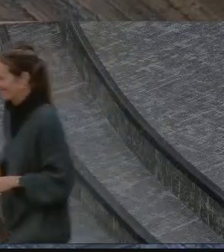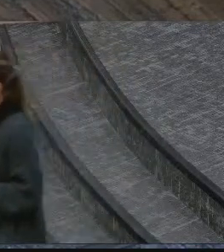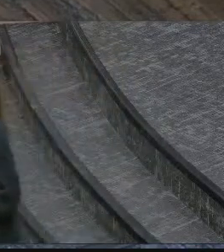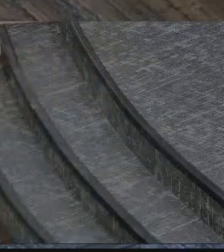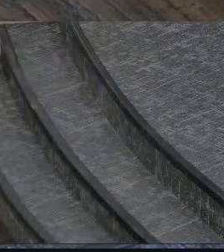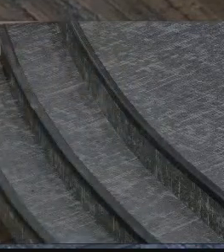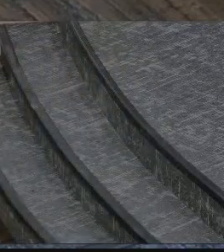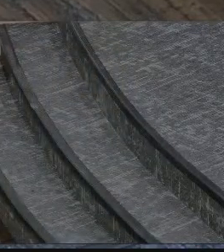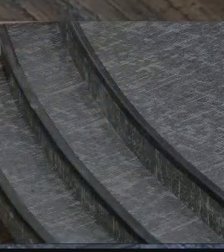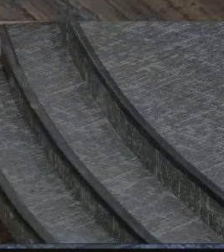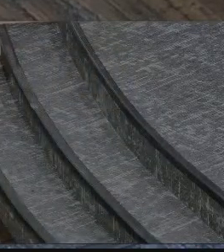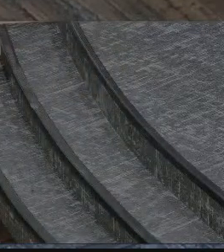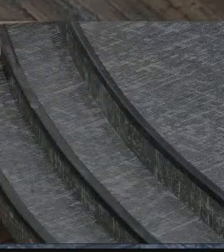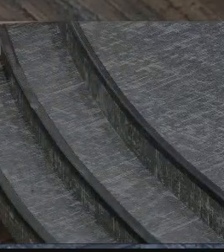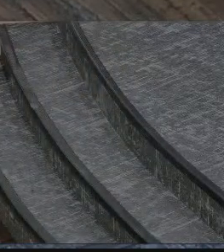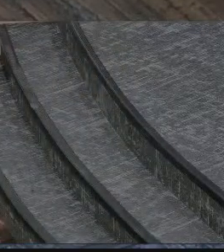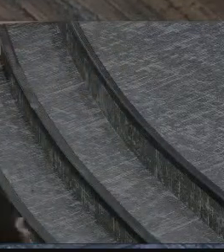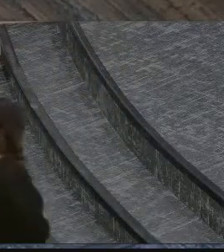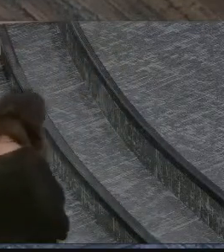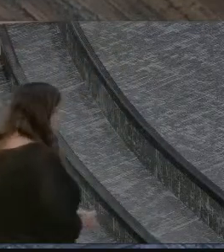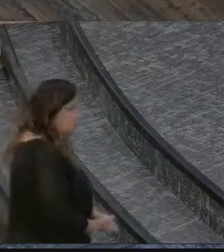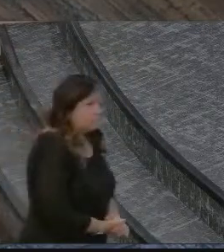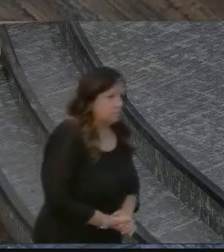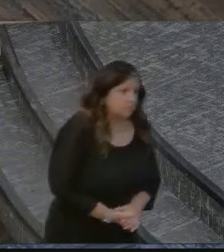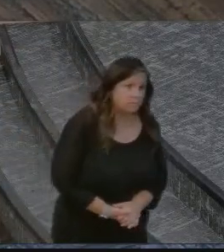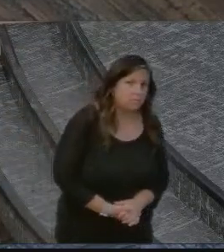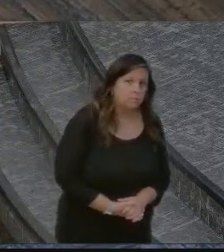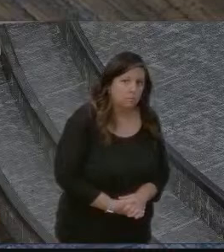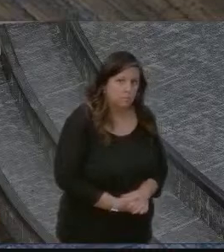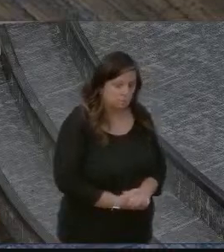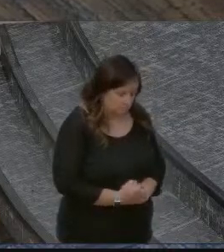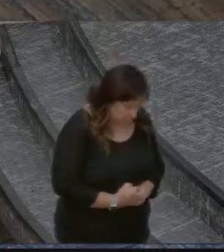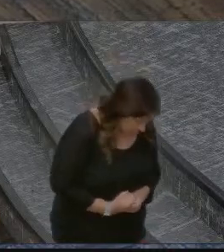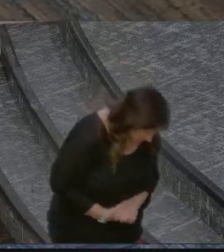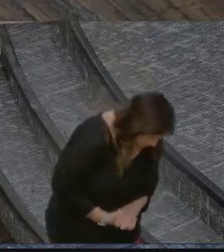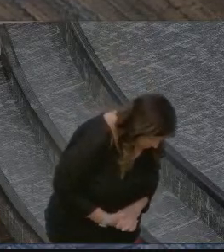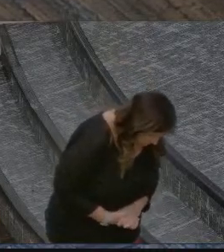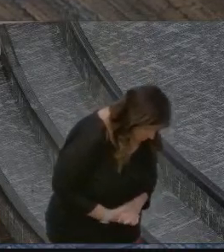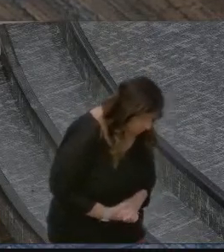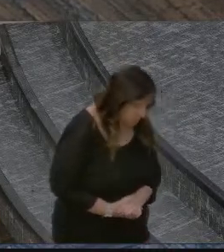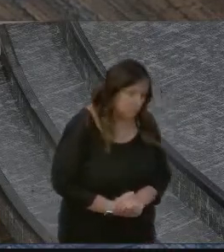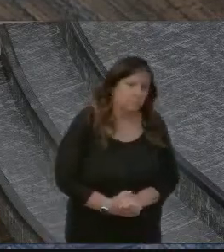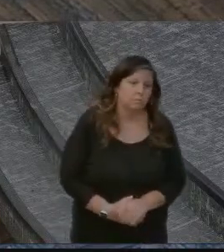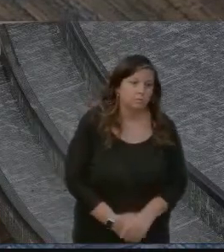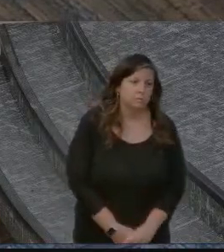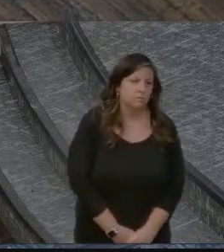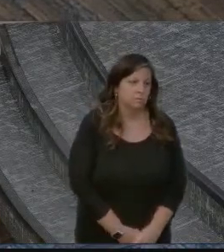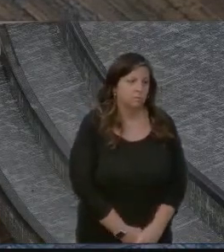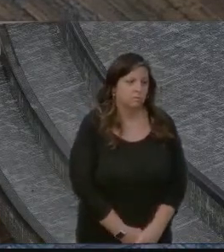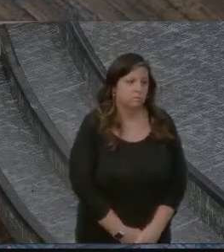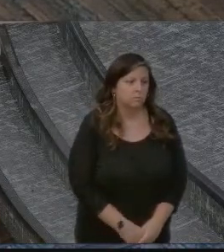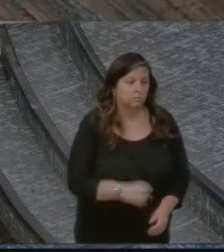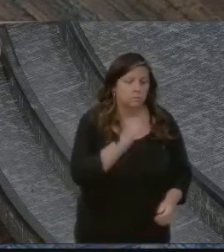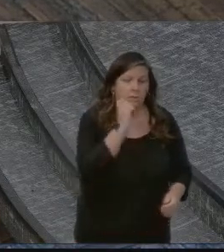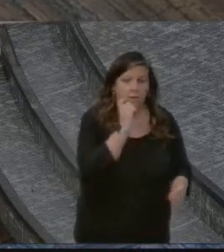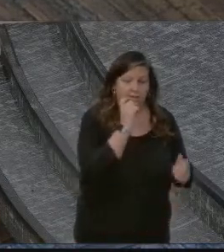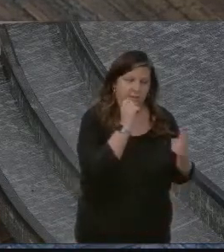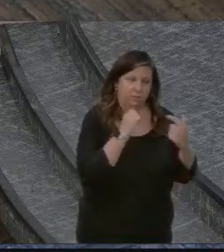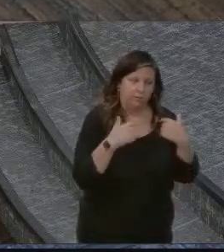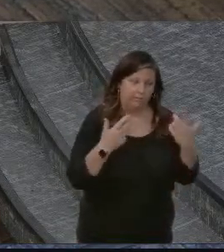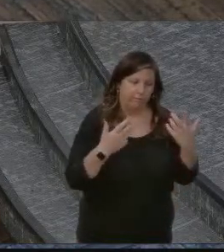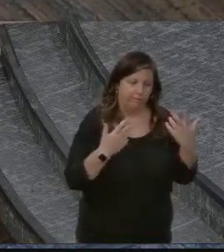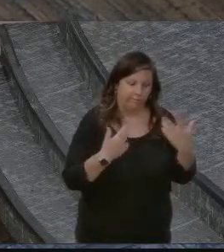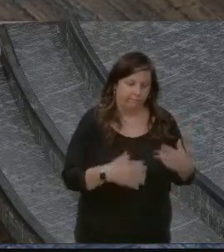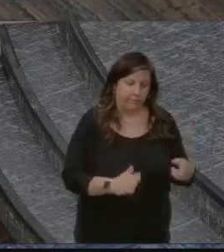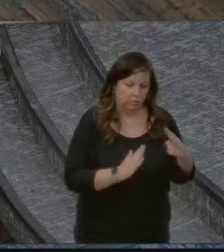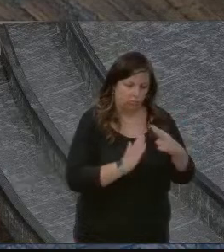There has to be, yeah, you can come in. There has to be and after reading through like research and just,